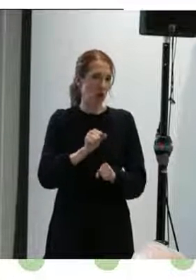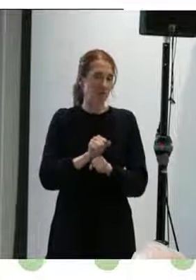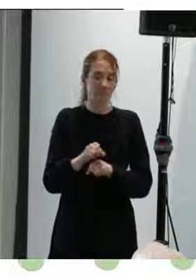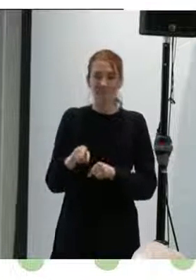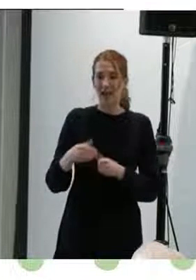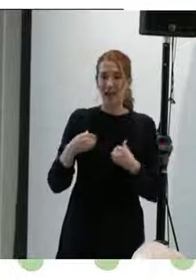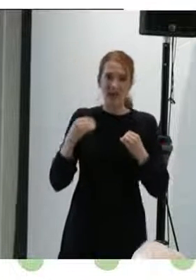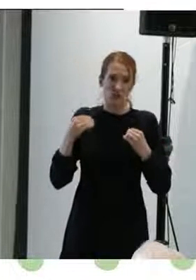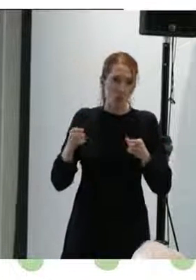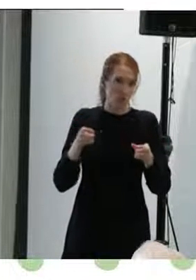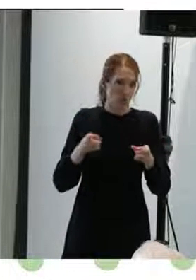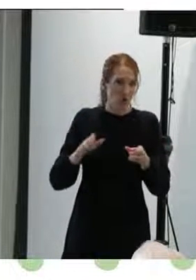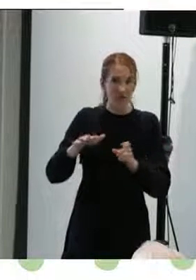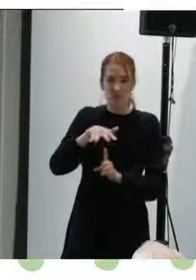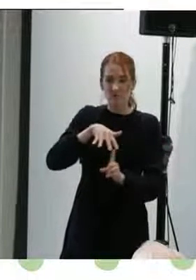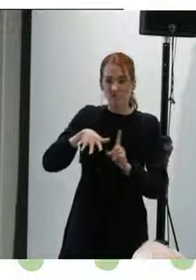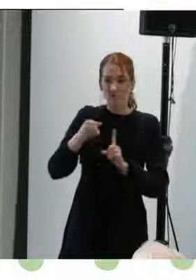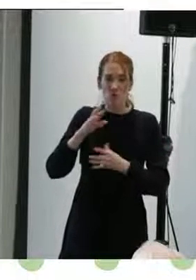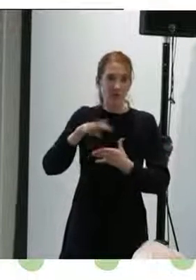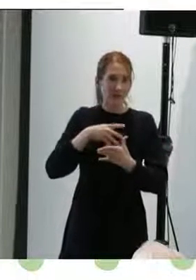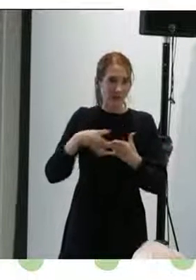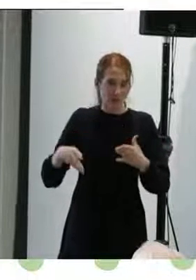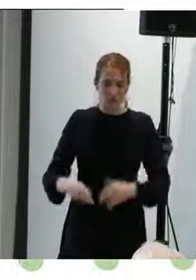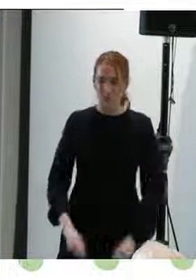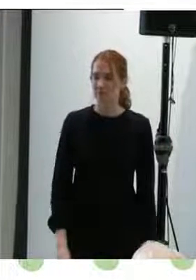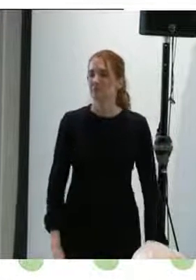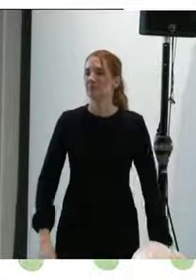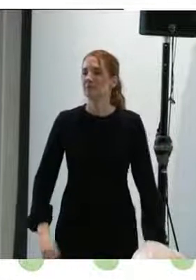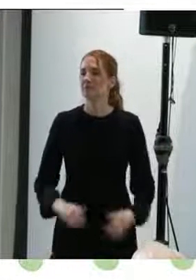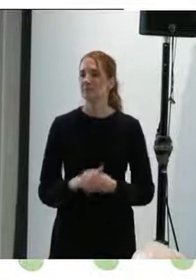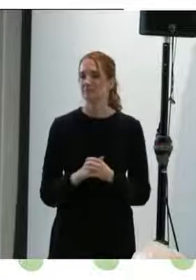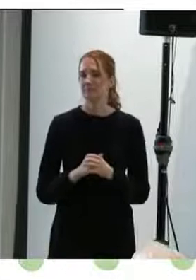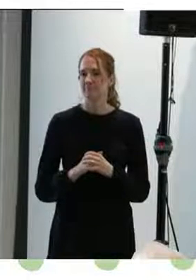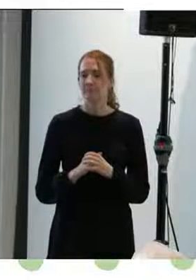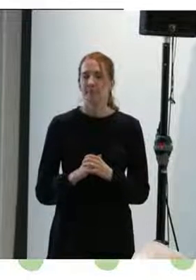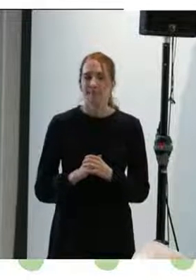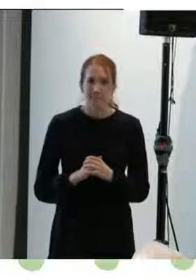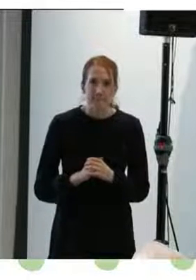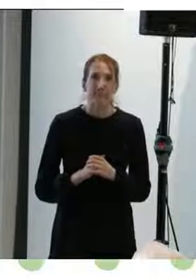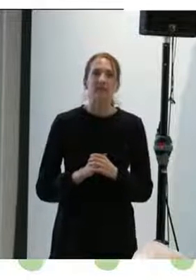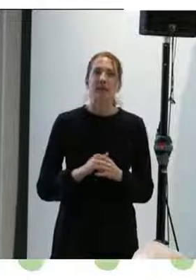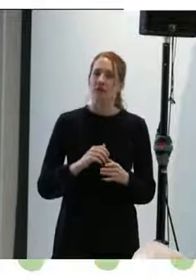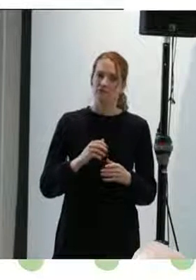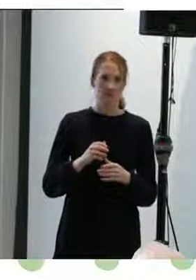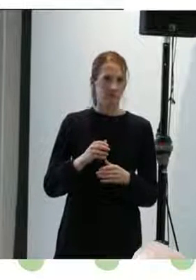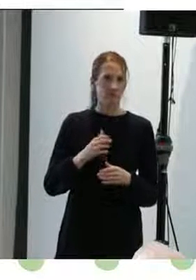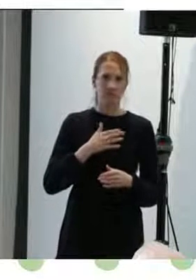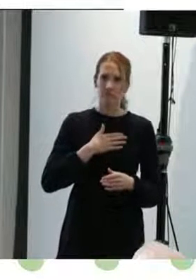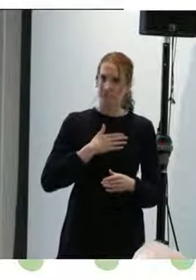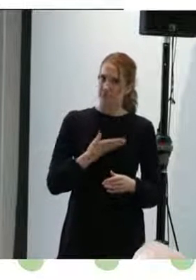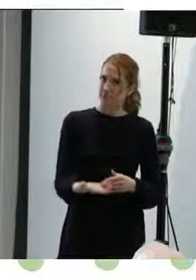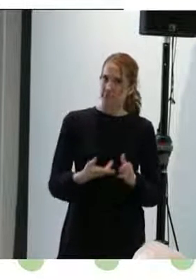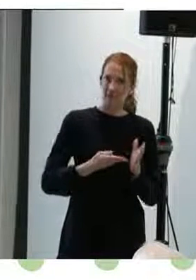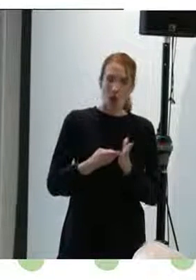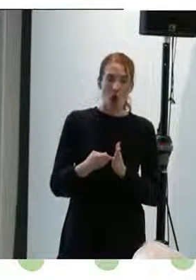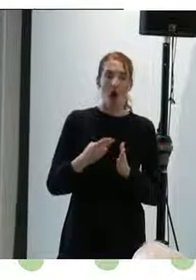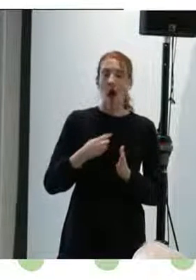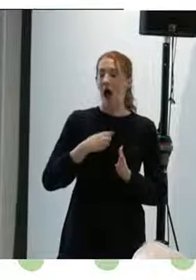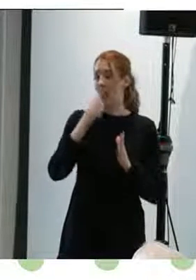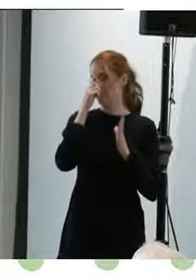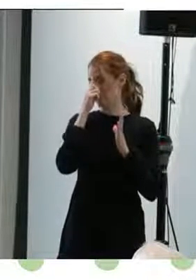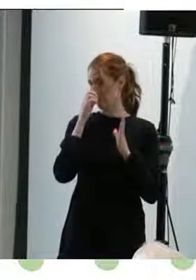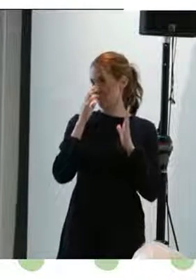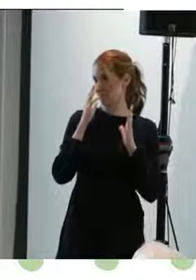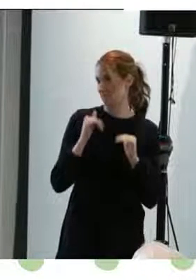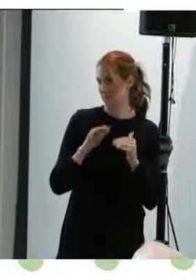schedules. And then, so in full disclosure, I thought this was going to be a book about white